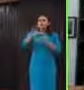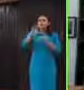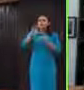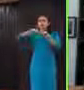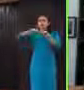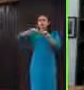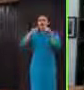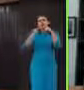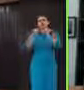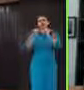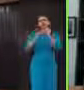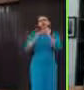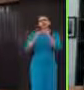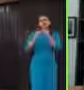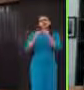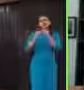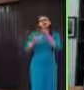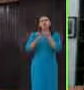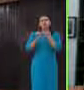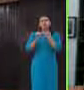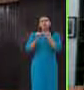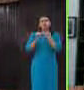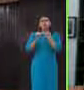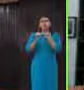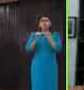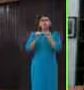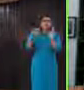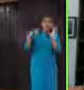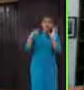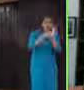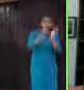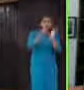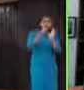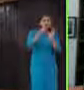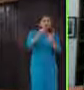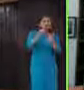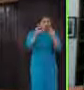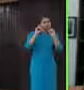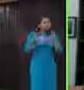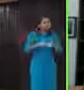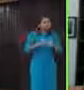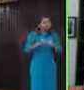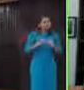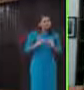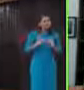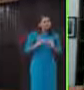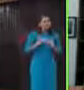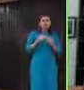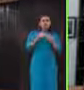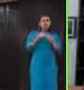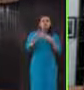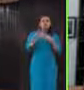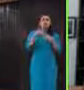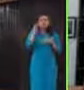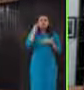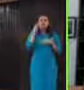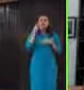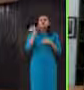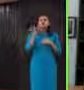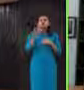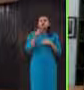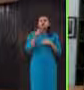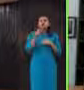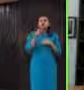India. So they saw no use for Article 370 anyway. Then there were those who said, well, at least